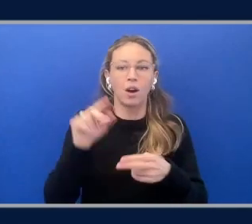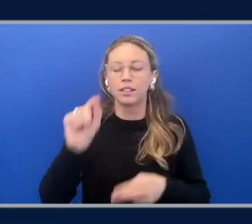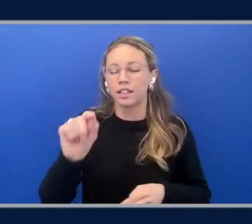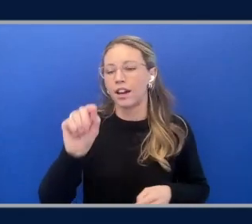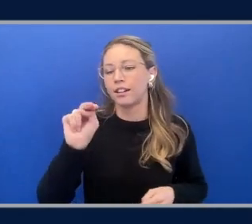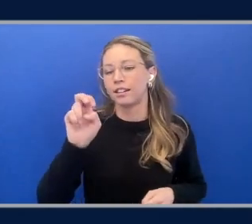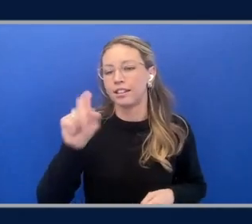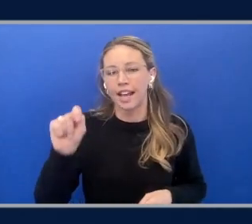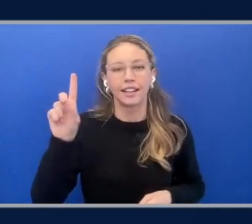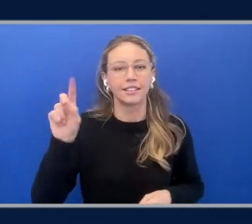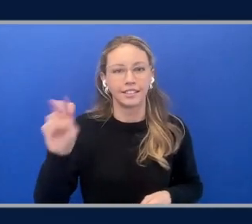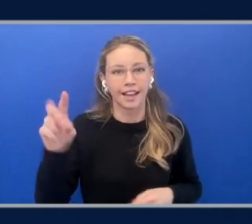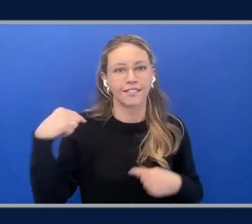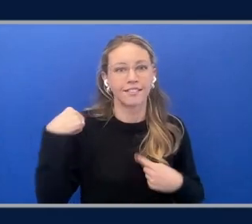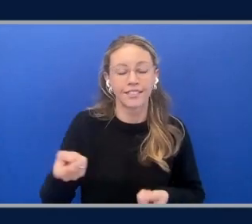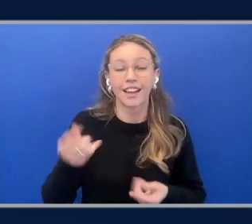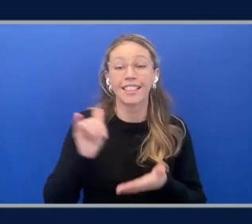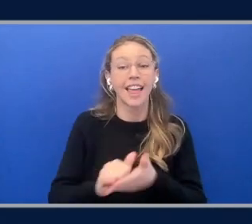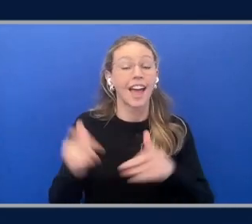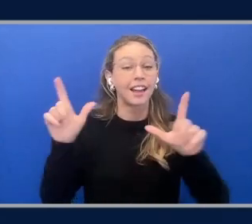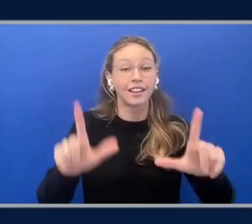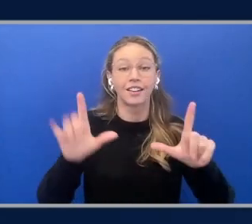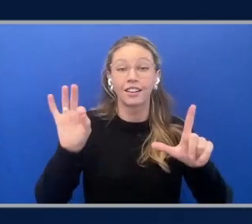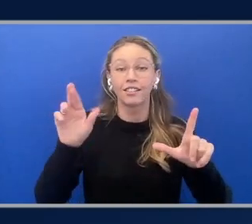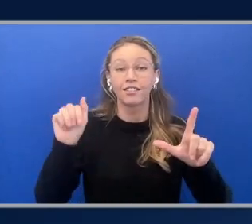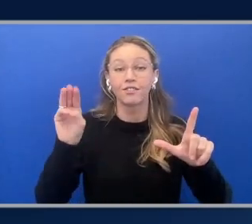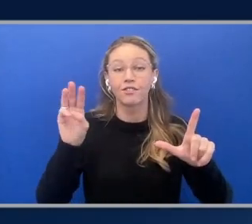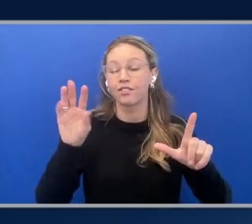years. You know, framework is something I think